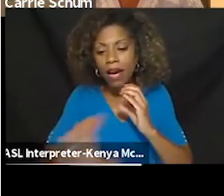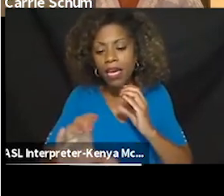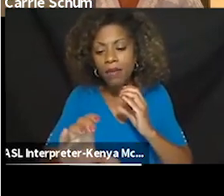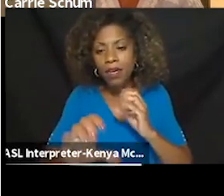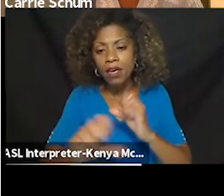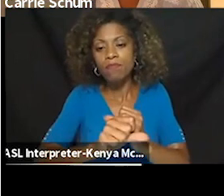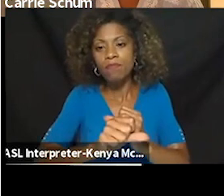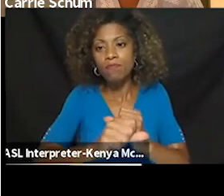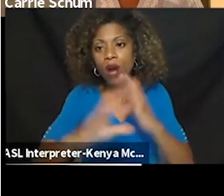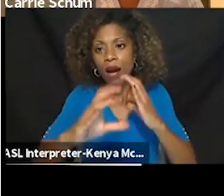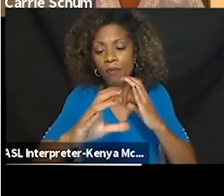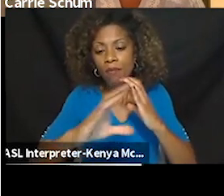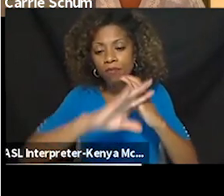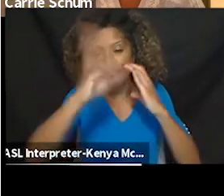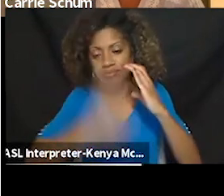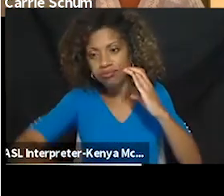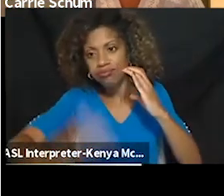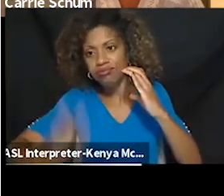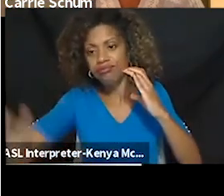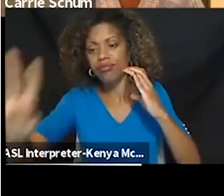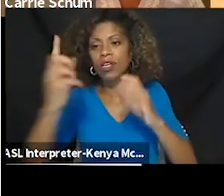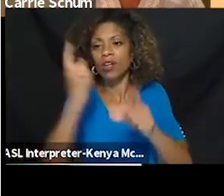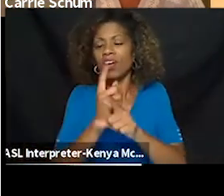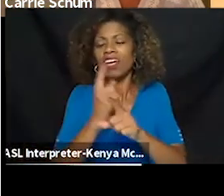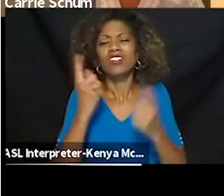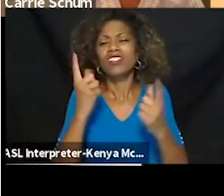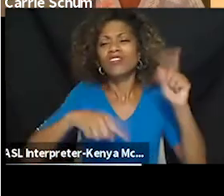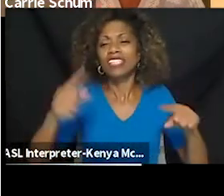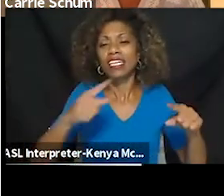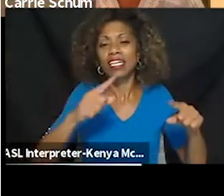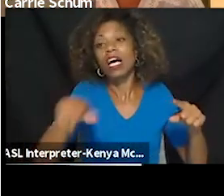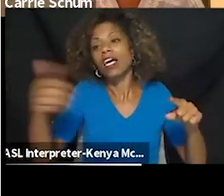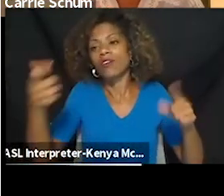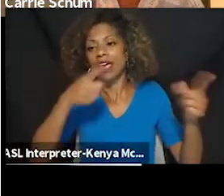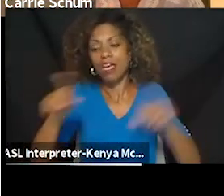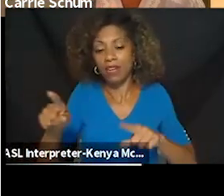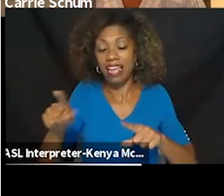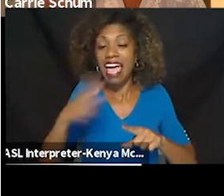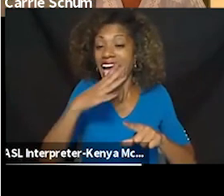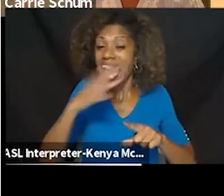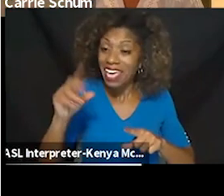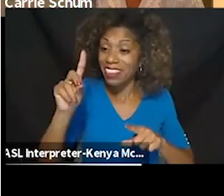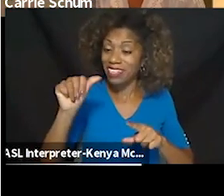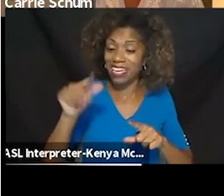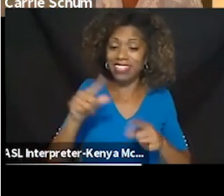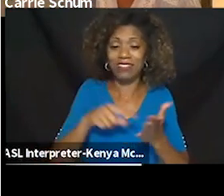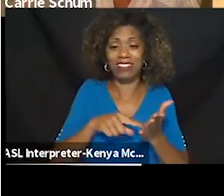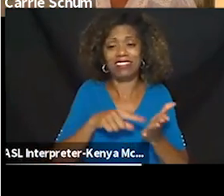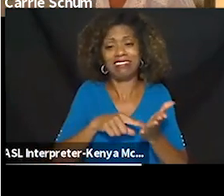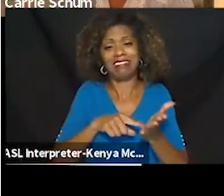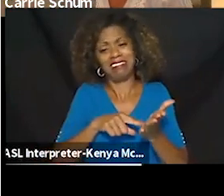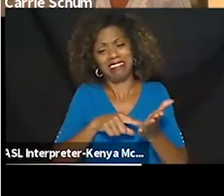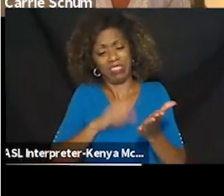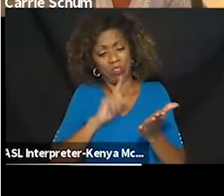the more you could, again, the data was really critical because everyone was skeptical. I mean, people said, I was walking down the